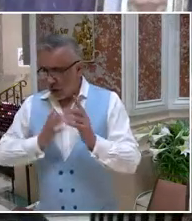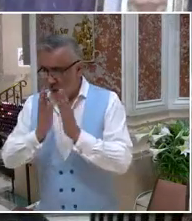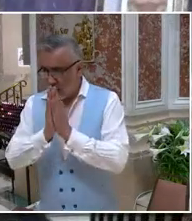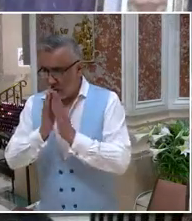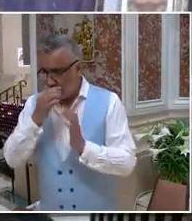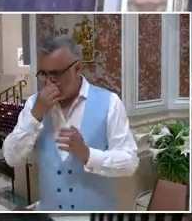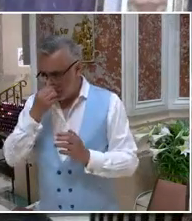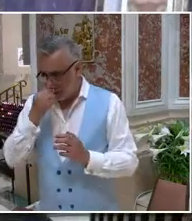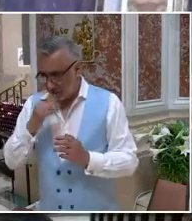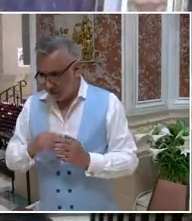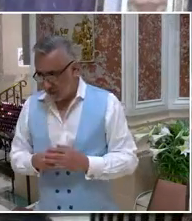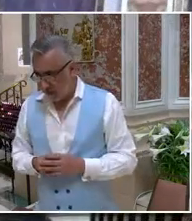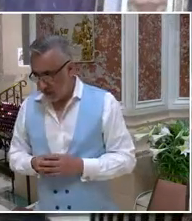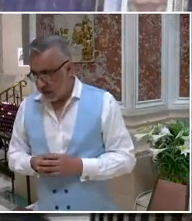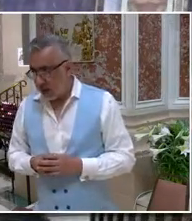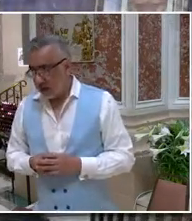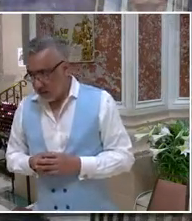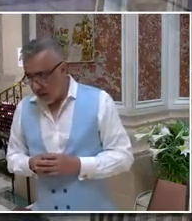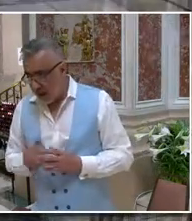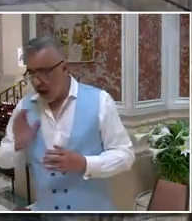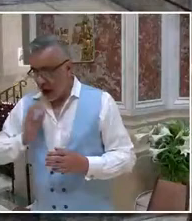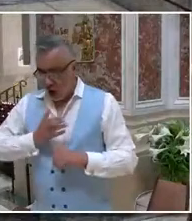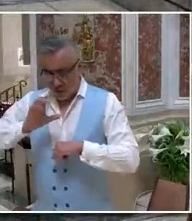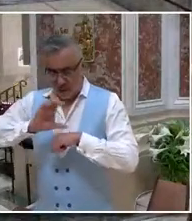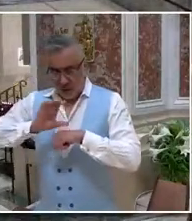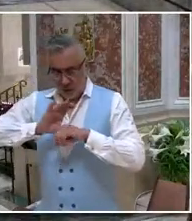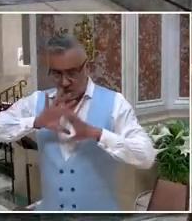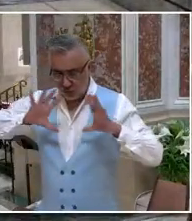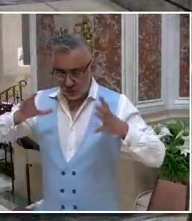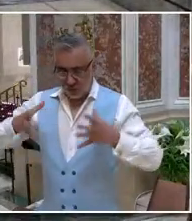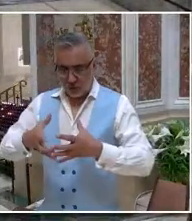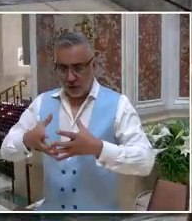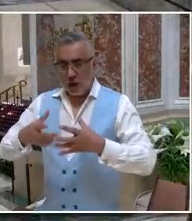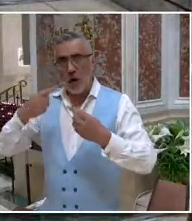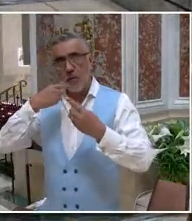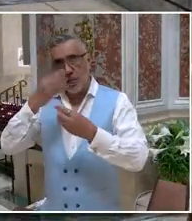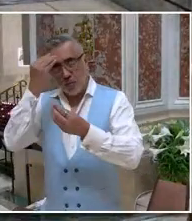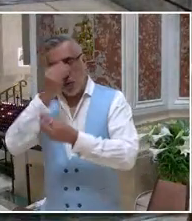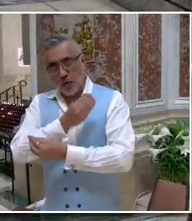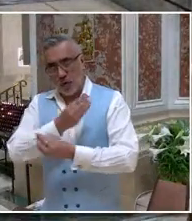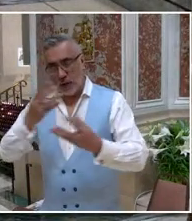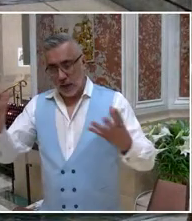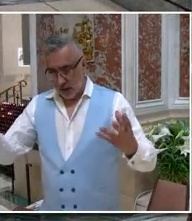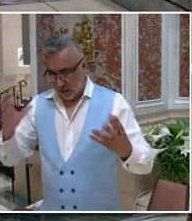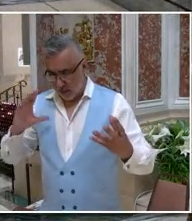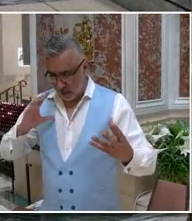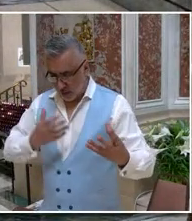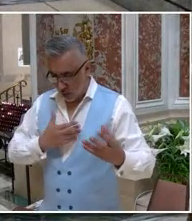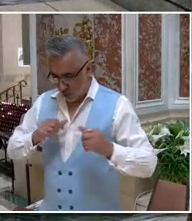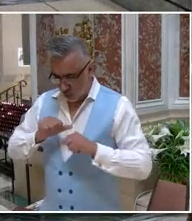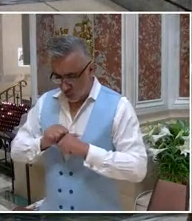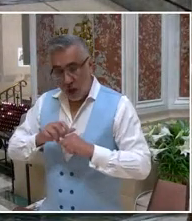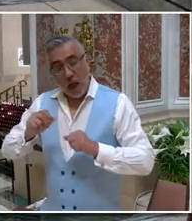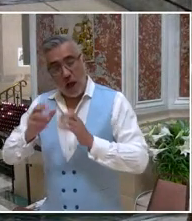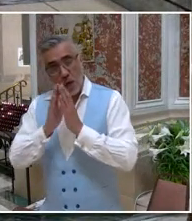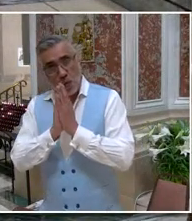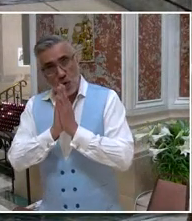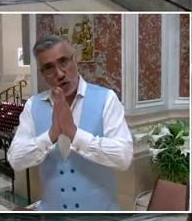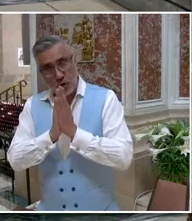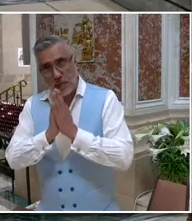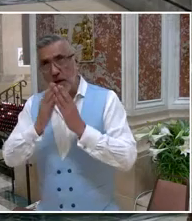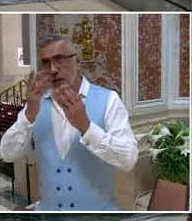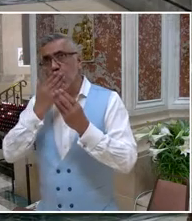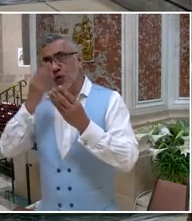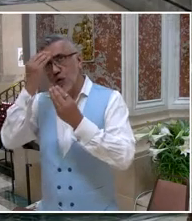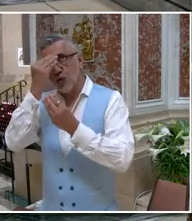prayer. That our parish community may proclaim in our work and worship the good news